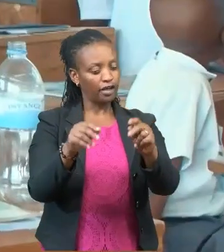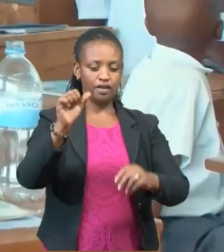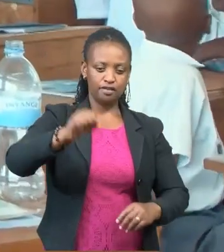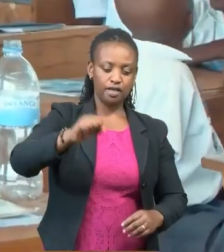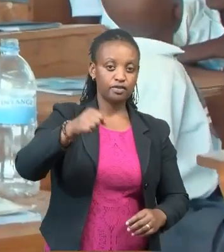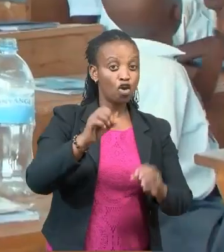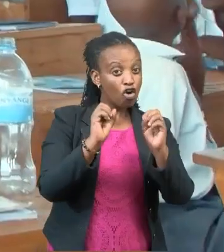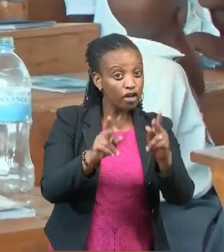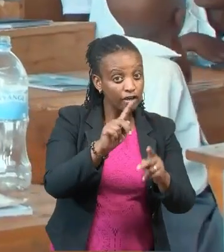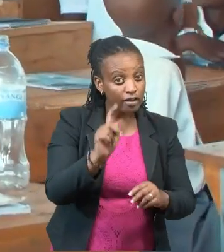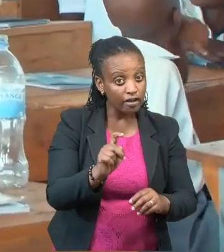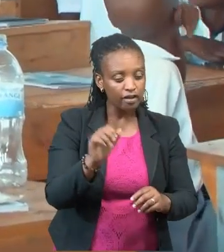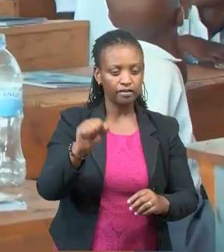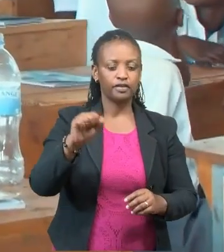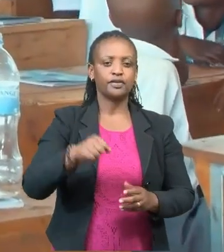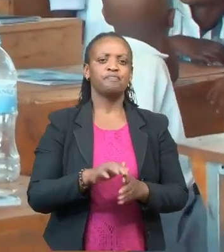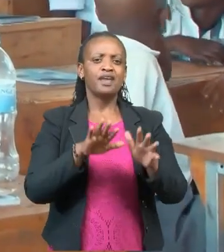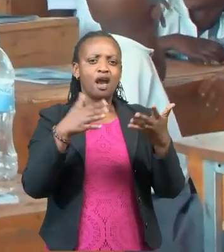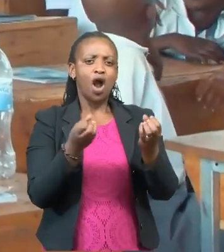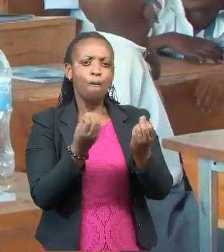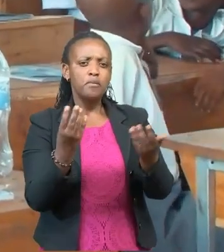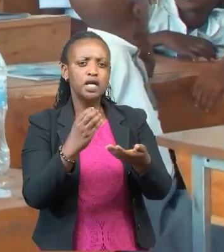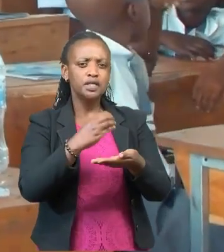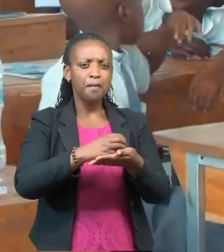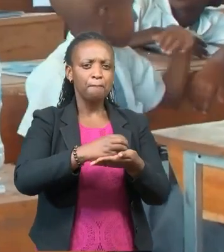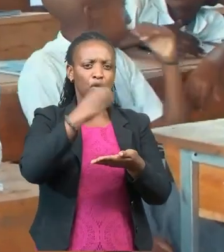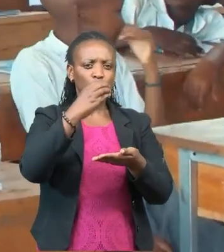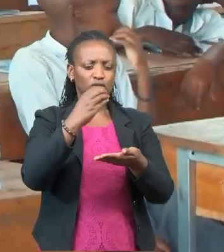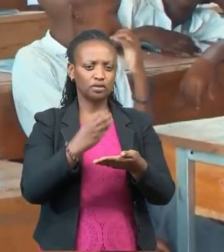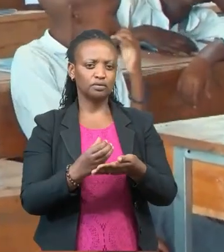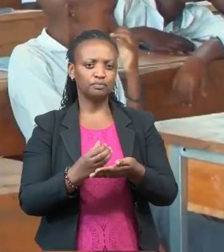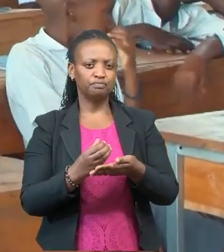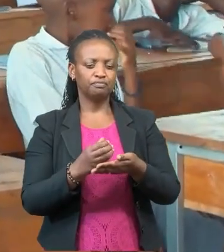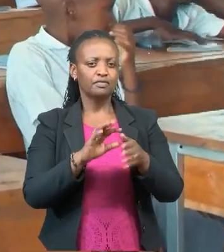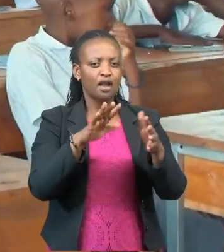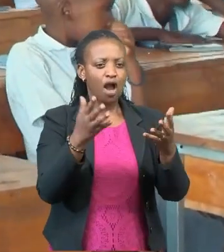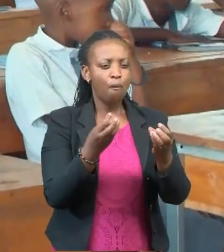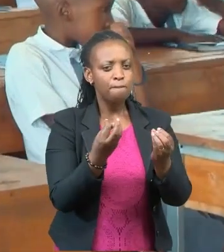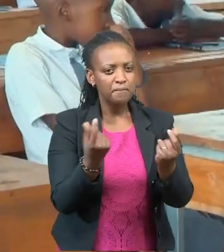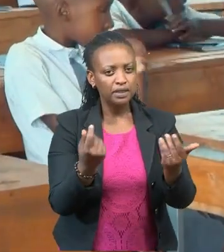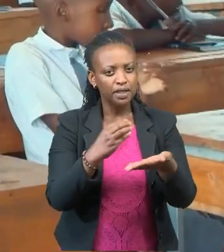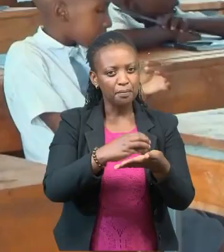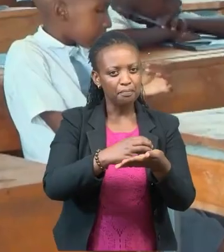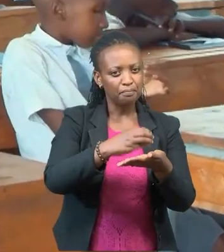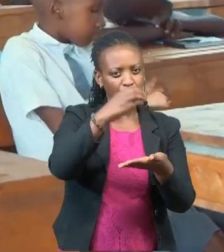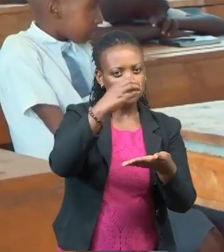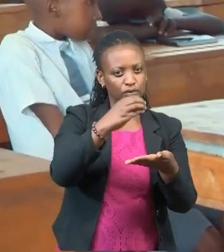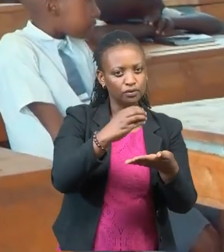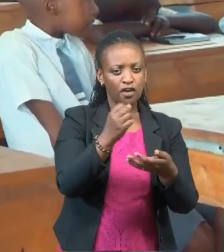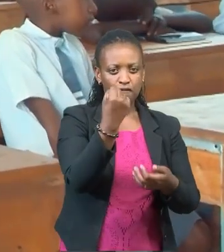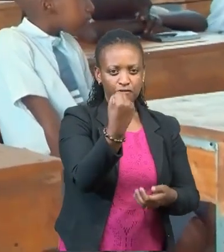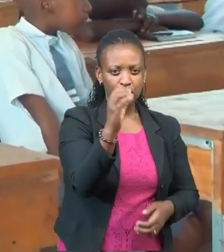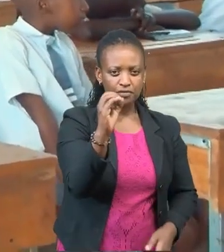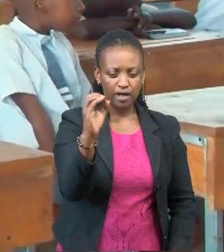Is that okay? Yes. Is that okay? Yes. Now, how many bottles have I how many bottles